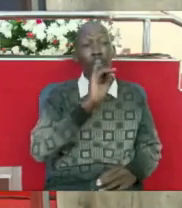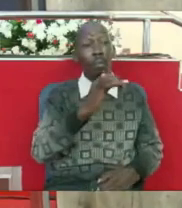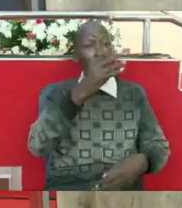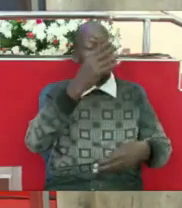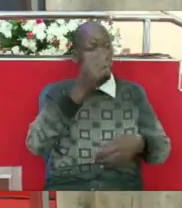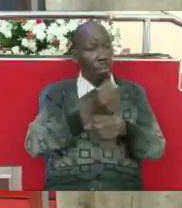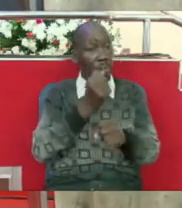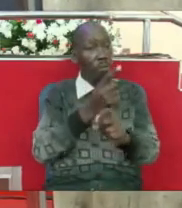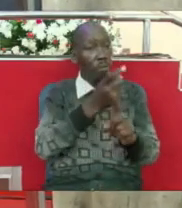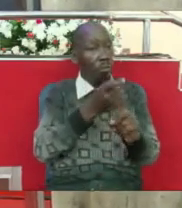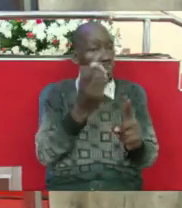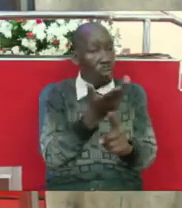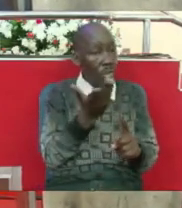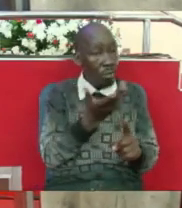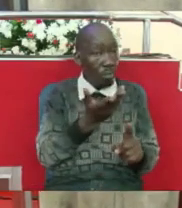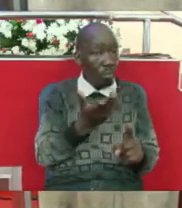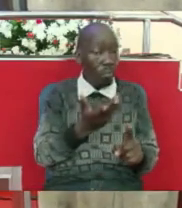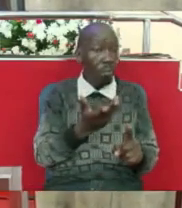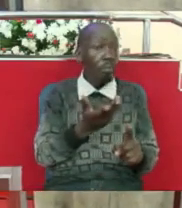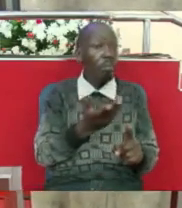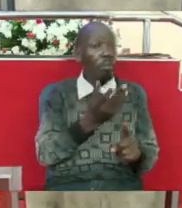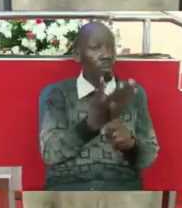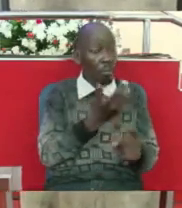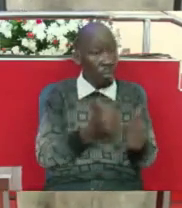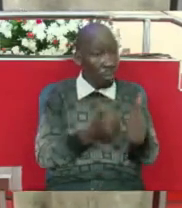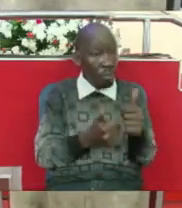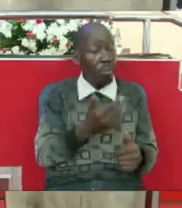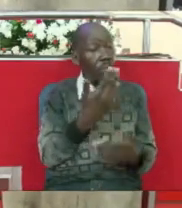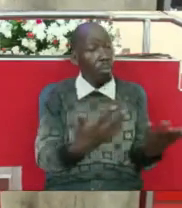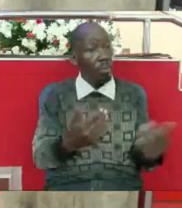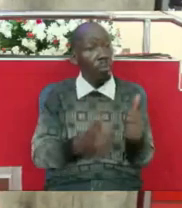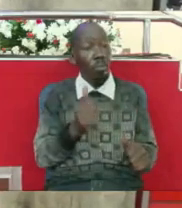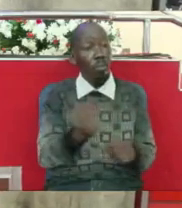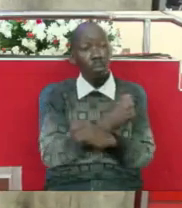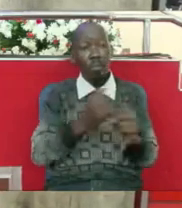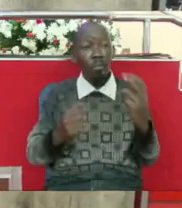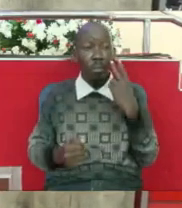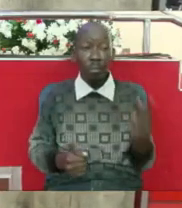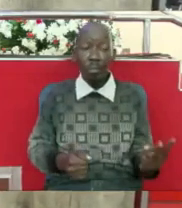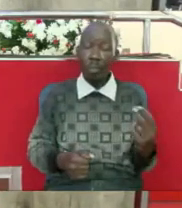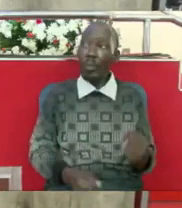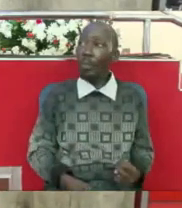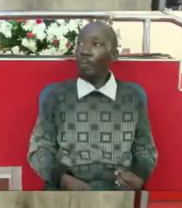of. Imetengenezwa kutokana na. The things you cannot see. Mambo ambayo hauwezi ona.